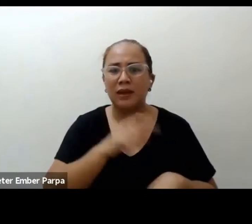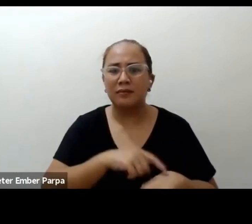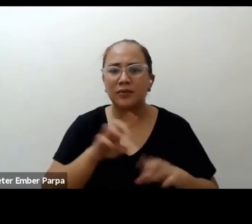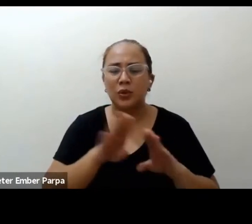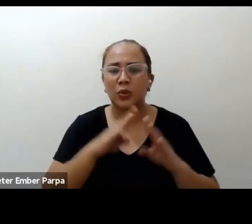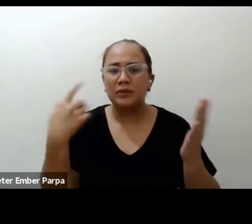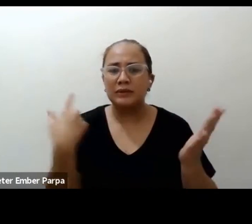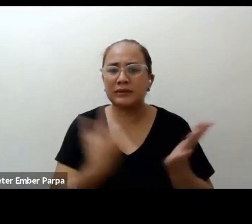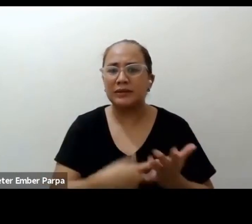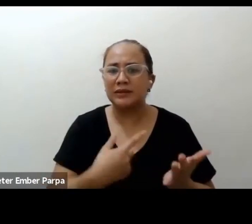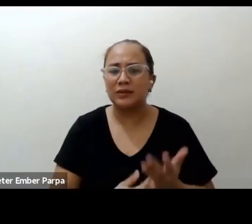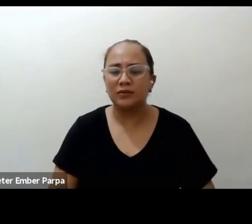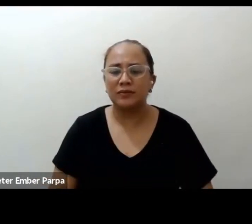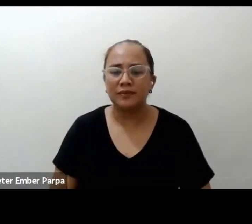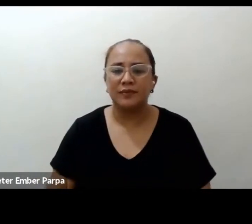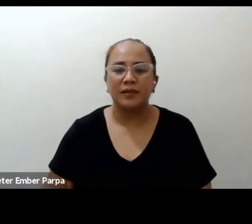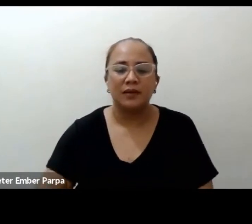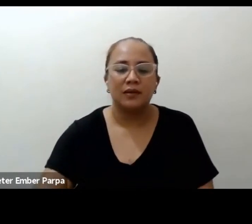forum?